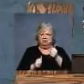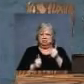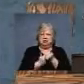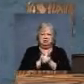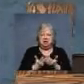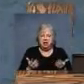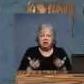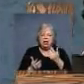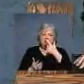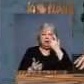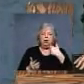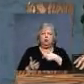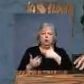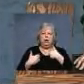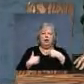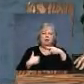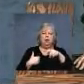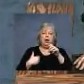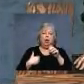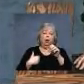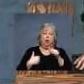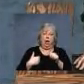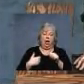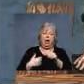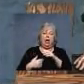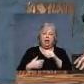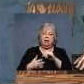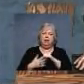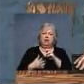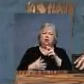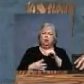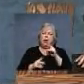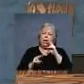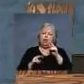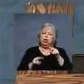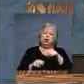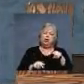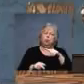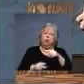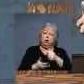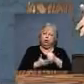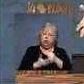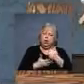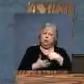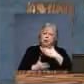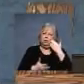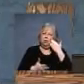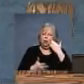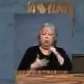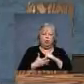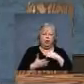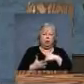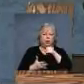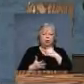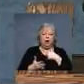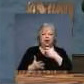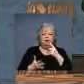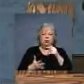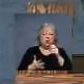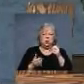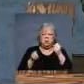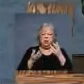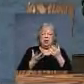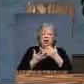kind of supposed to have a governing board and everything. And that's kind of the way I look at y'all. You kind of help us know that we don't have too many things out there